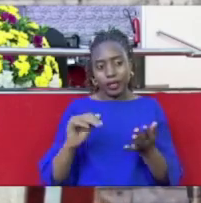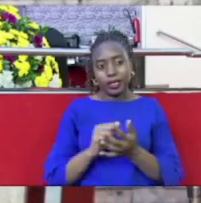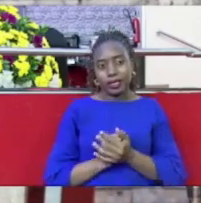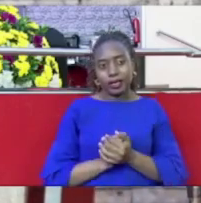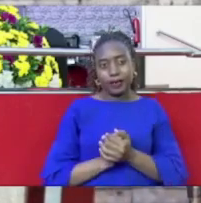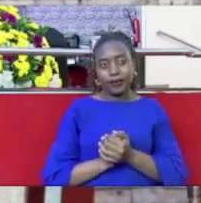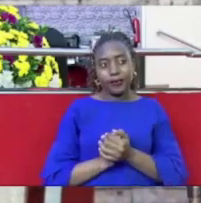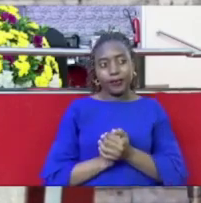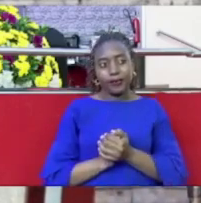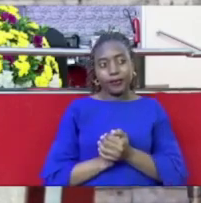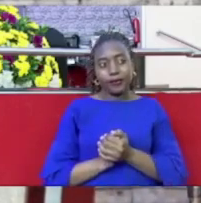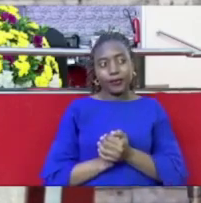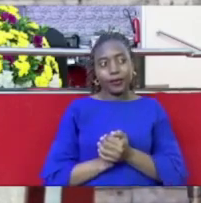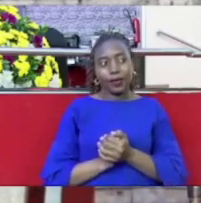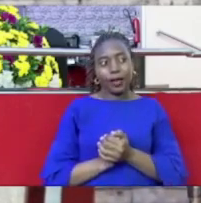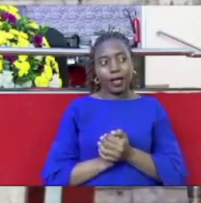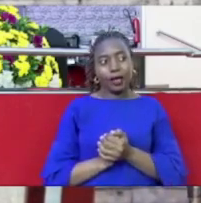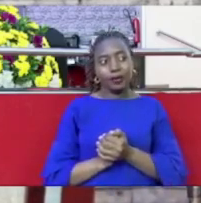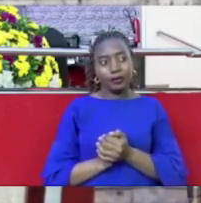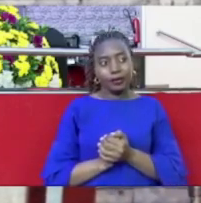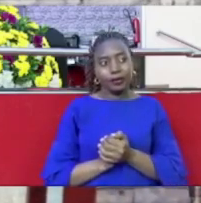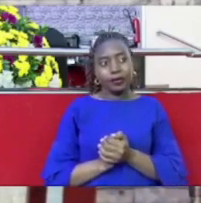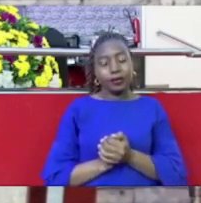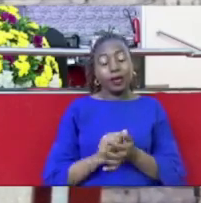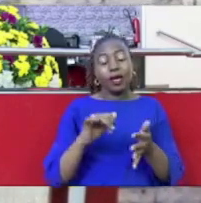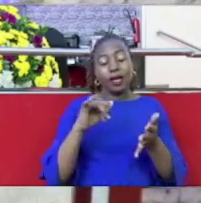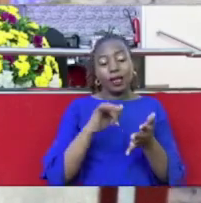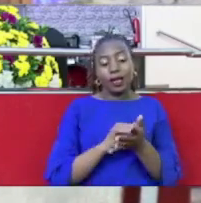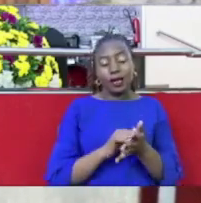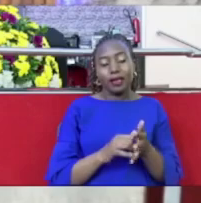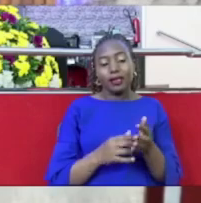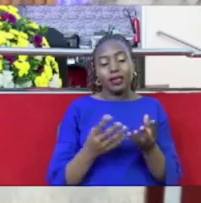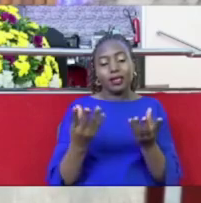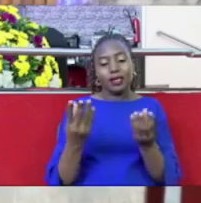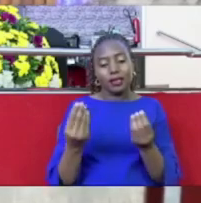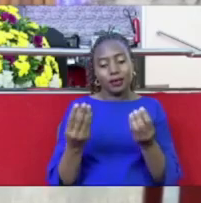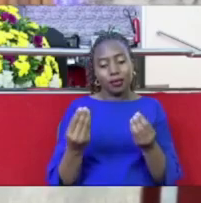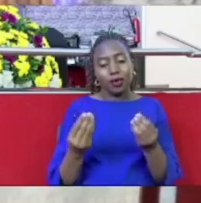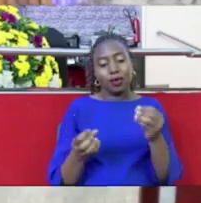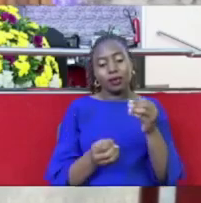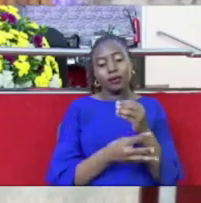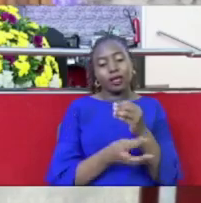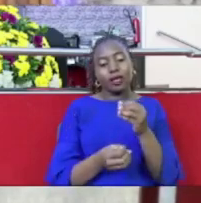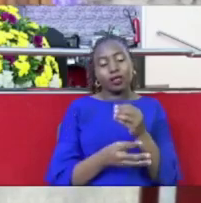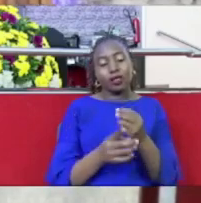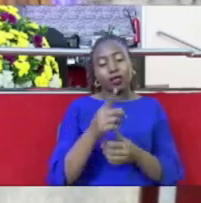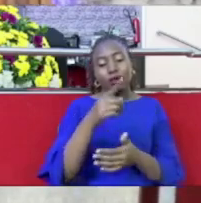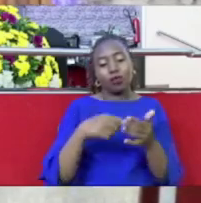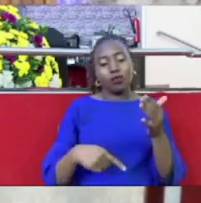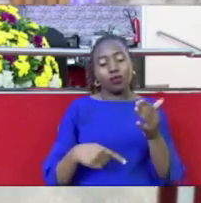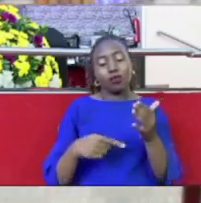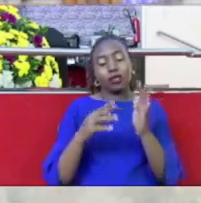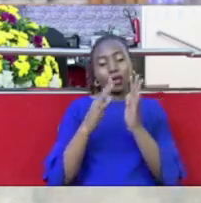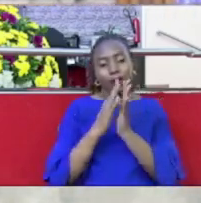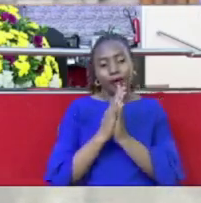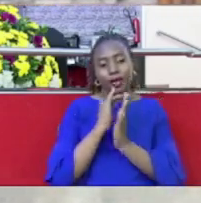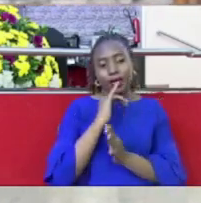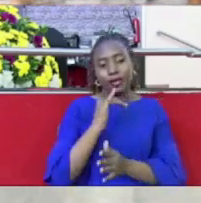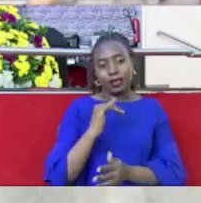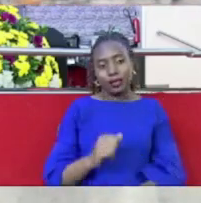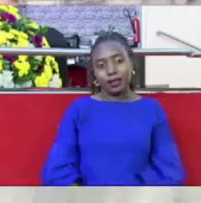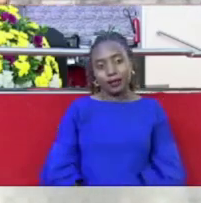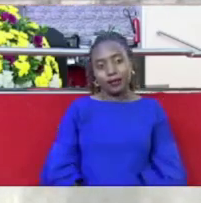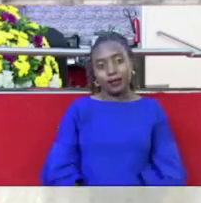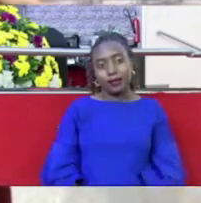Roho Mtakatifu. And there is a simple definition of what I believe is prayer. Na hayo ndio maelezo ya marahisi. I know for